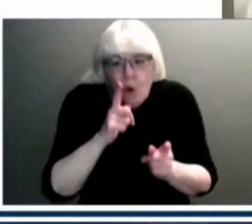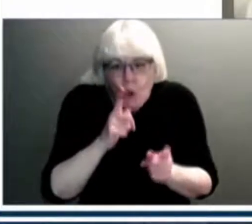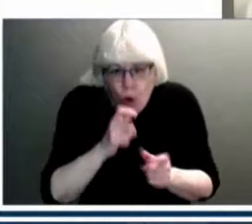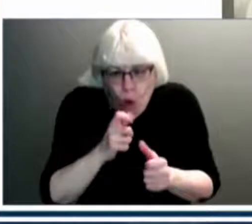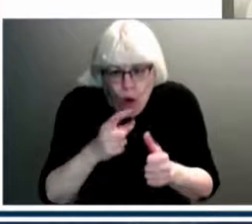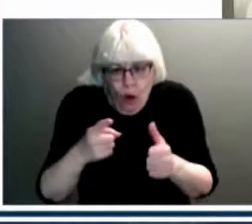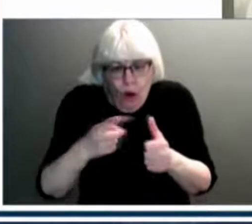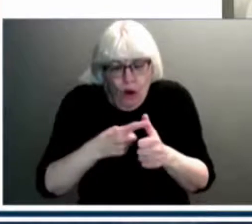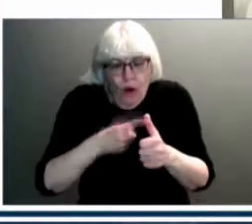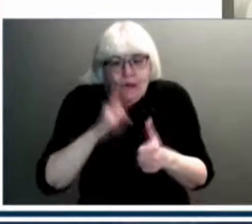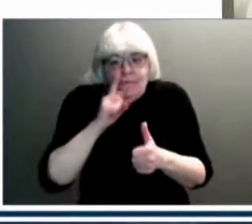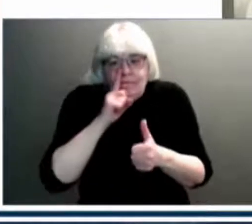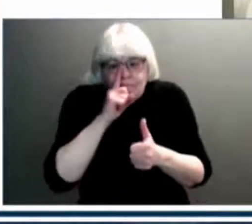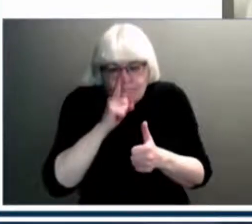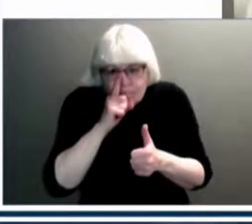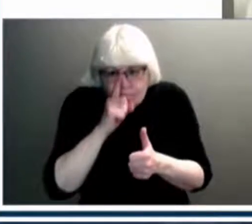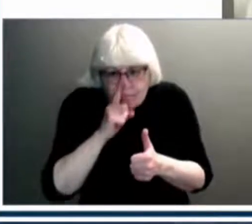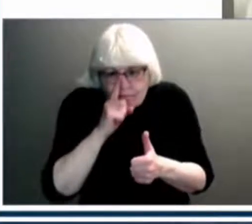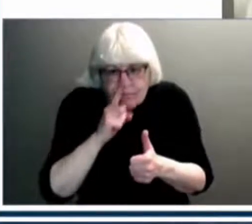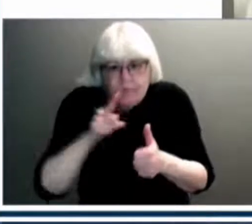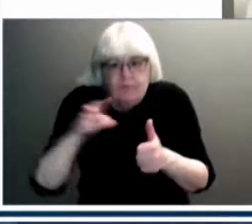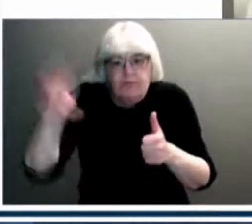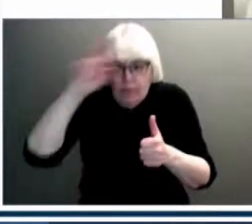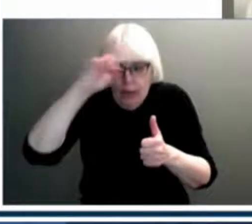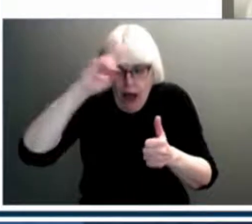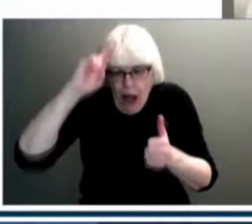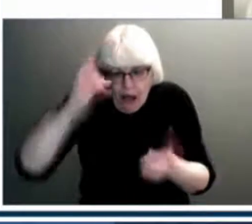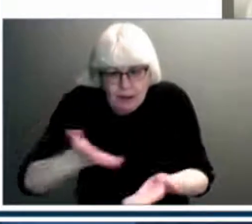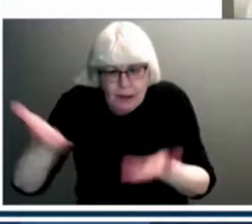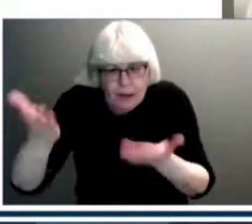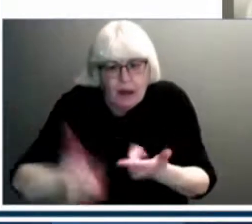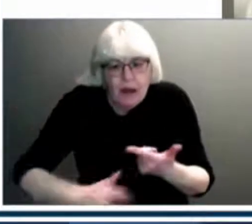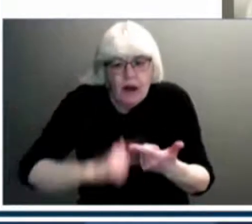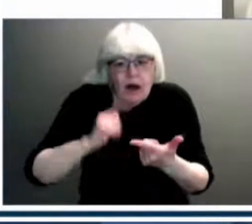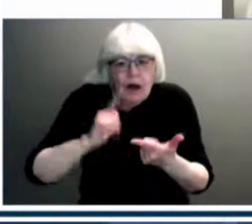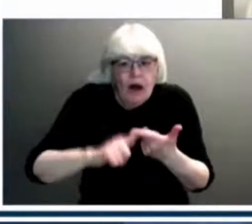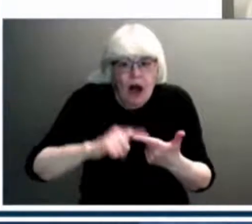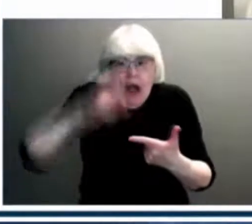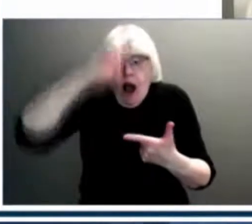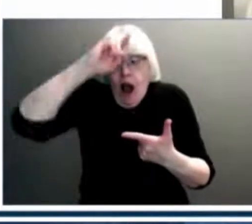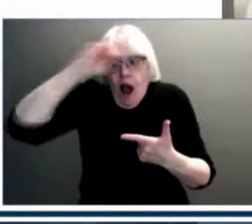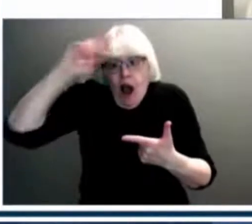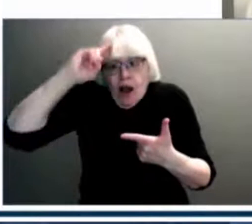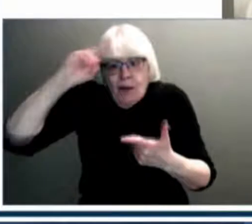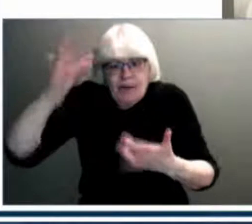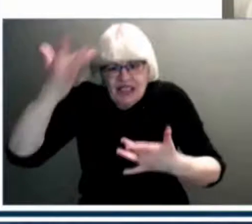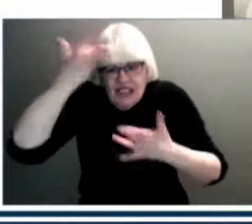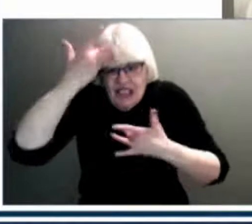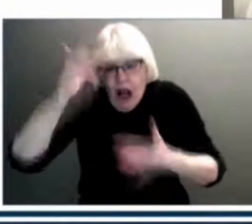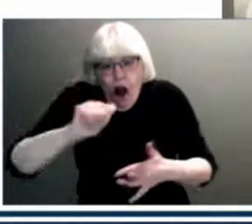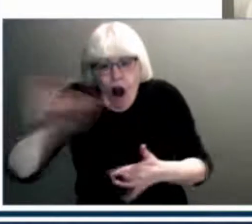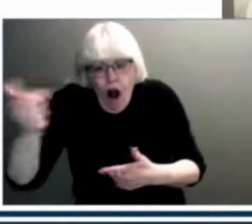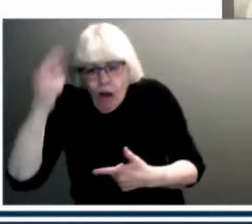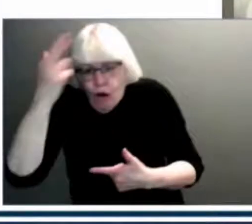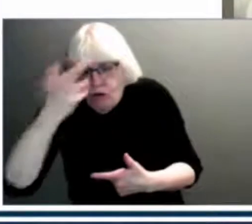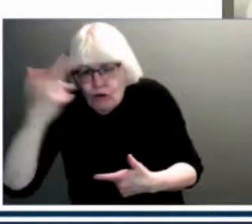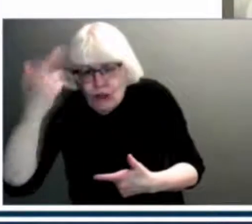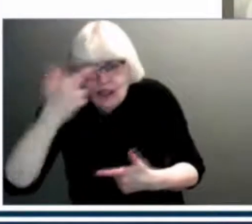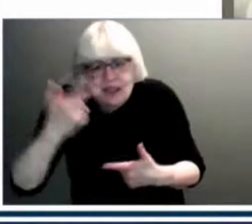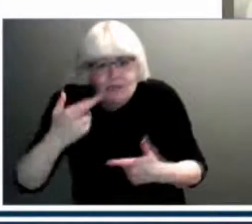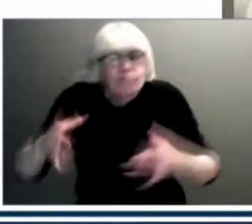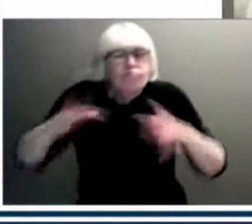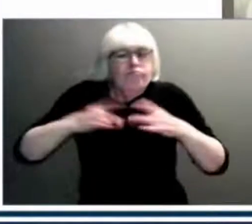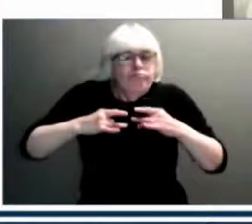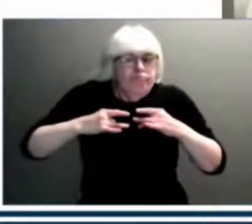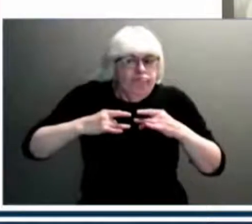and people who test positive while they're in hospital. In other words, they get hospital-acquired COVID. So could you